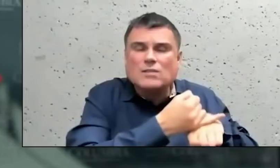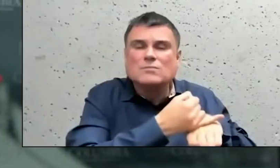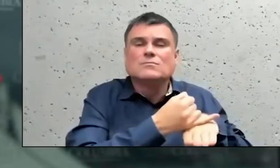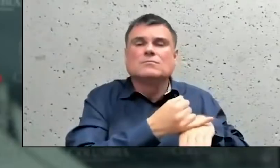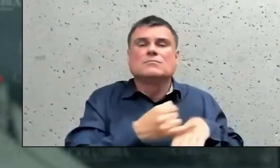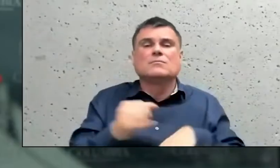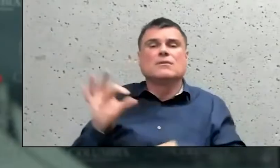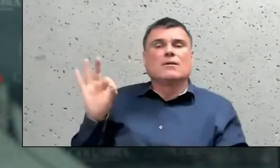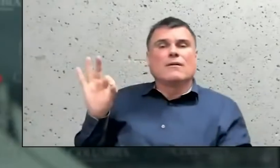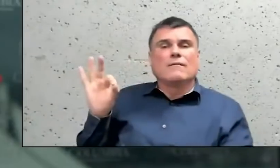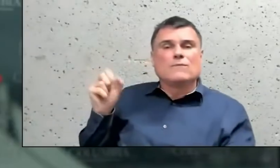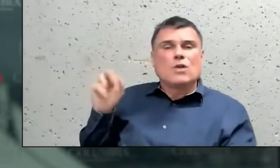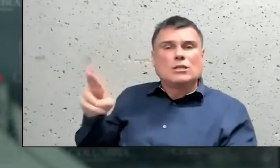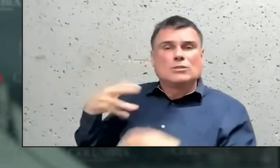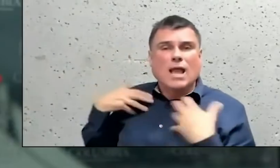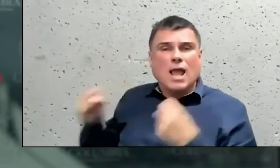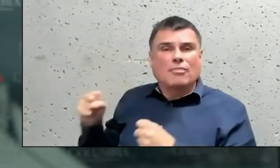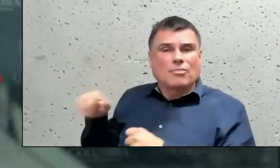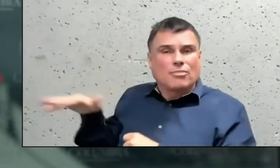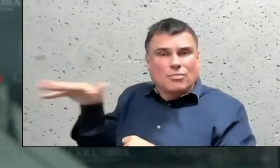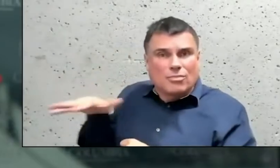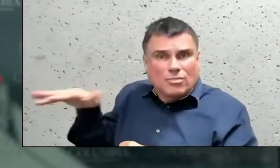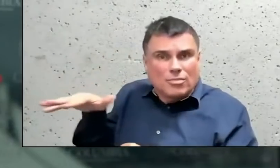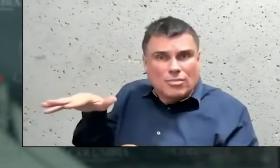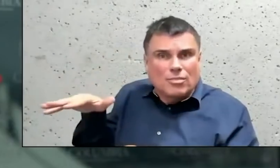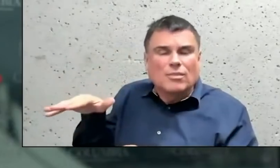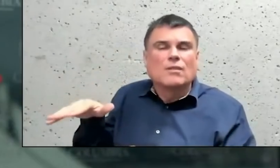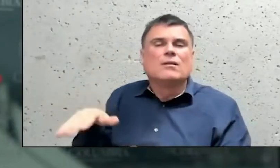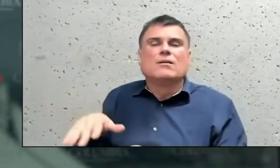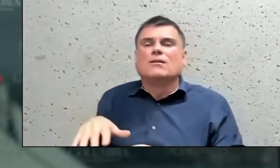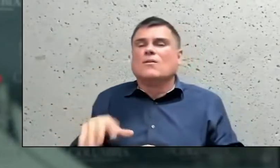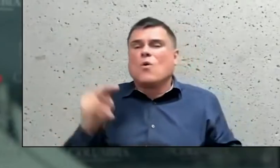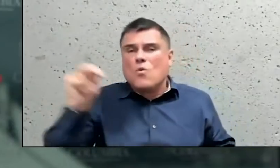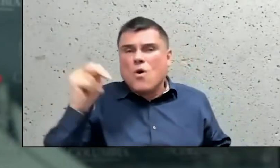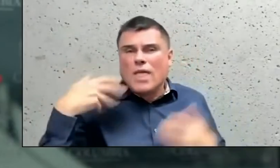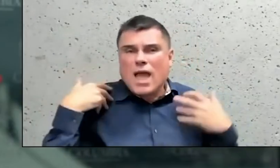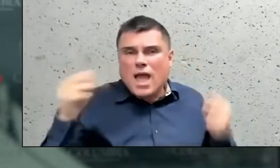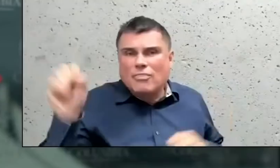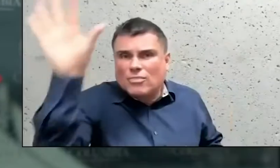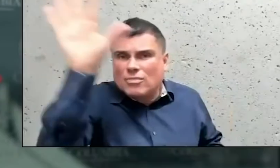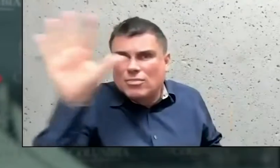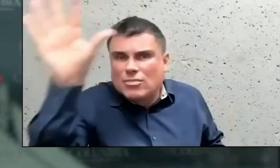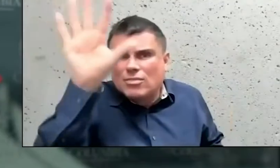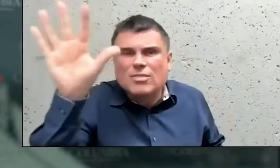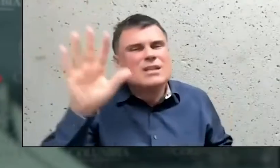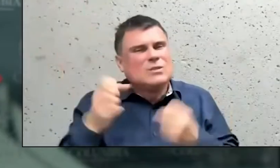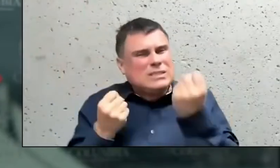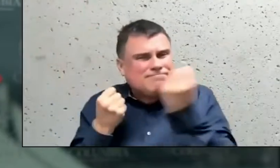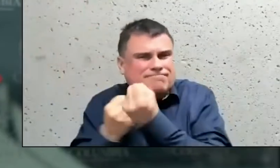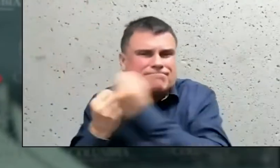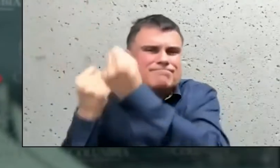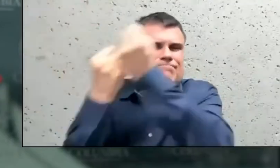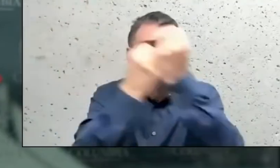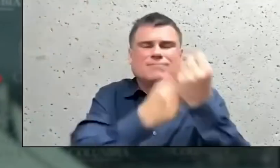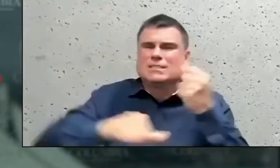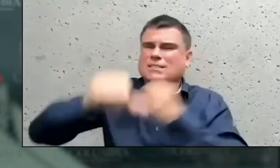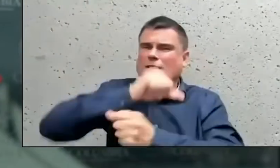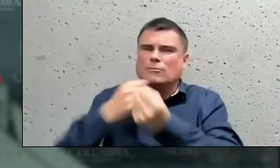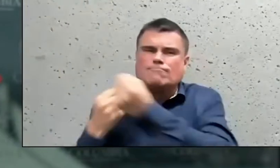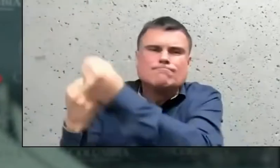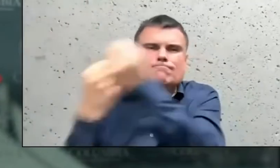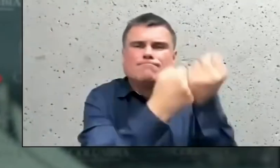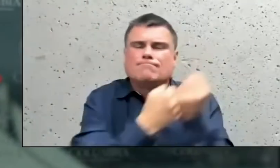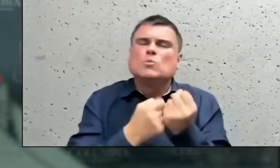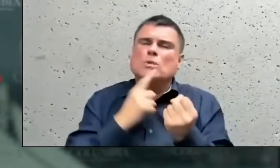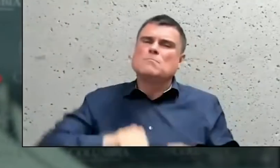Health itself, for the work they're doing on behalf of British Columbians. This is what we do for each other. But what would be better is